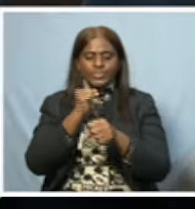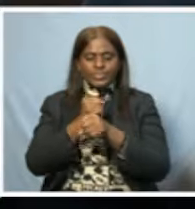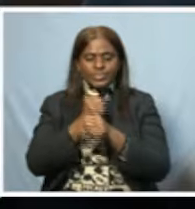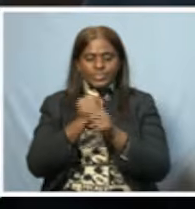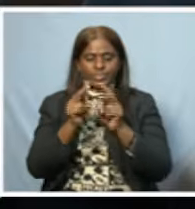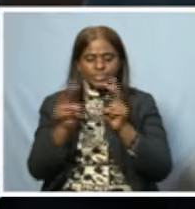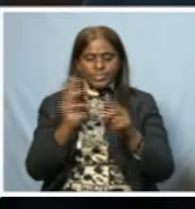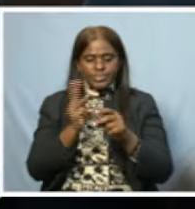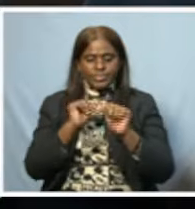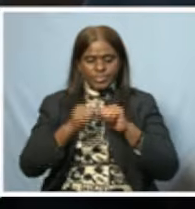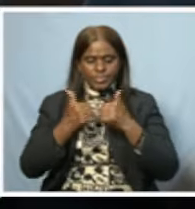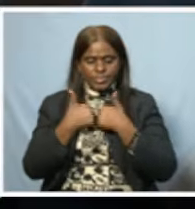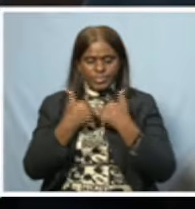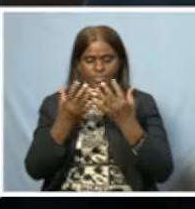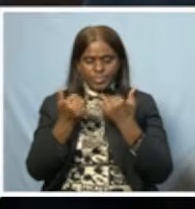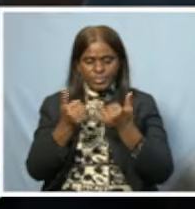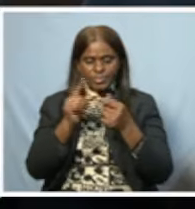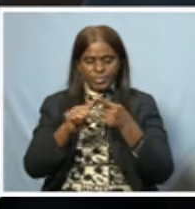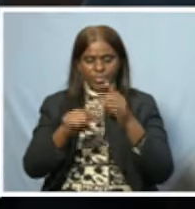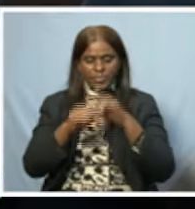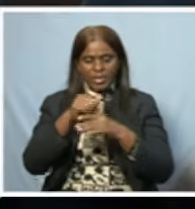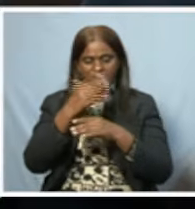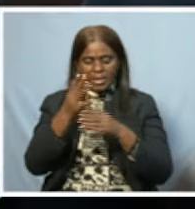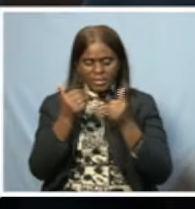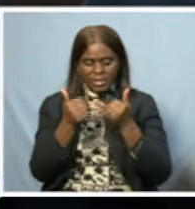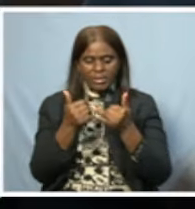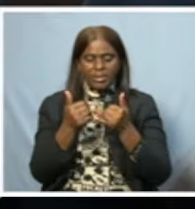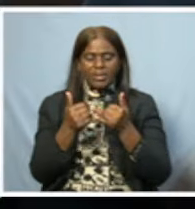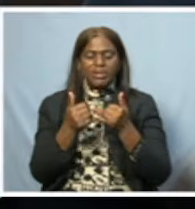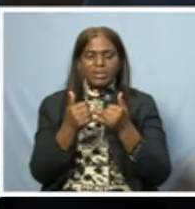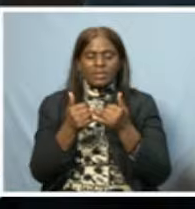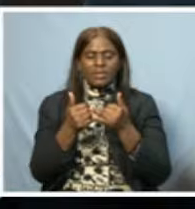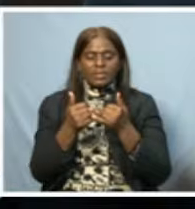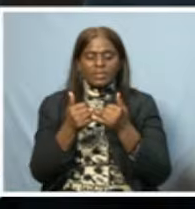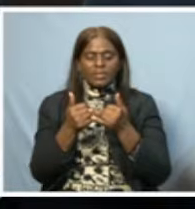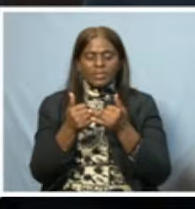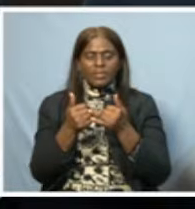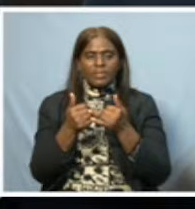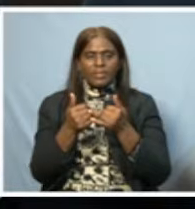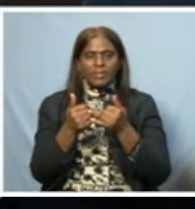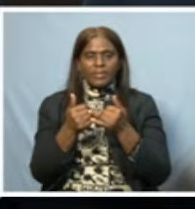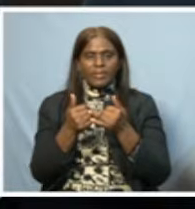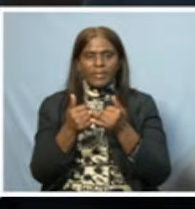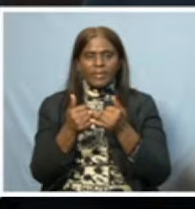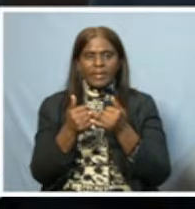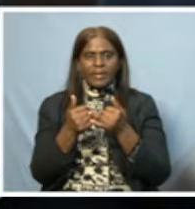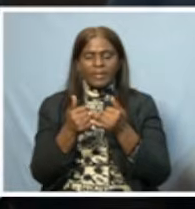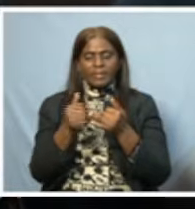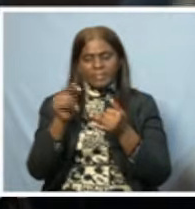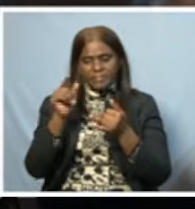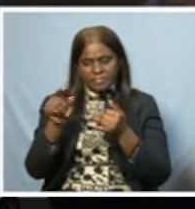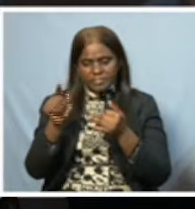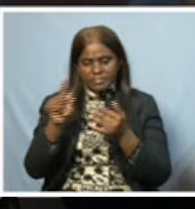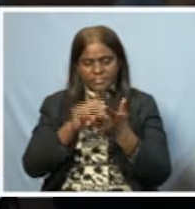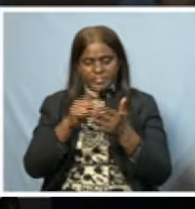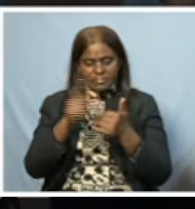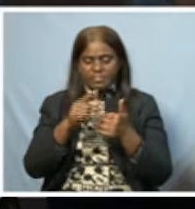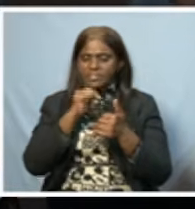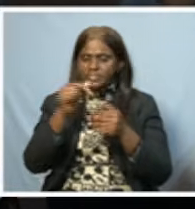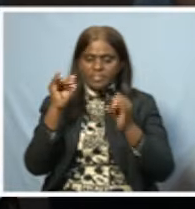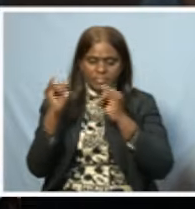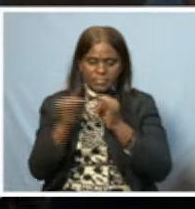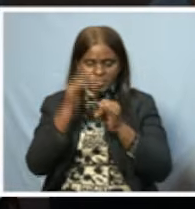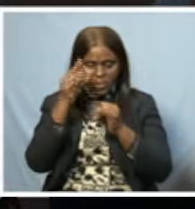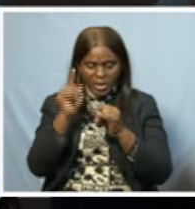So we really want to find out what were those programs not